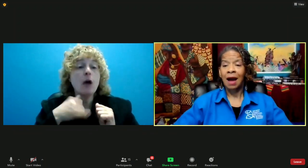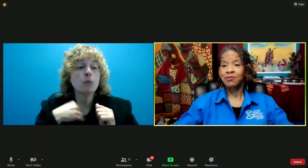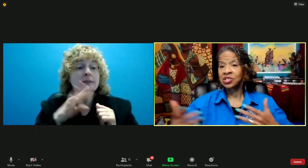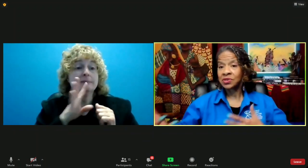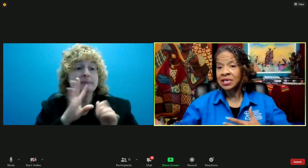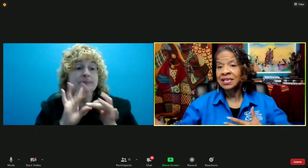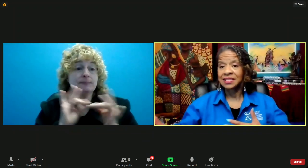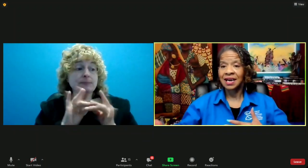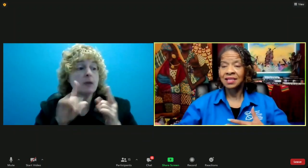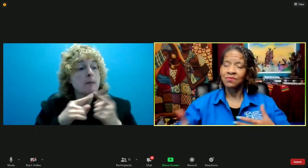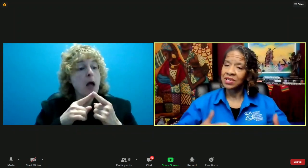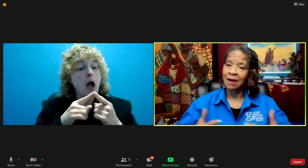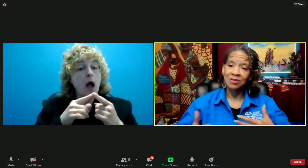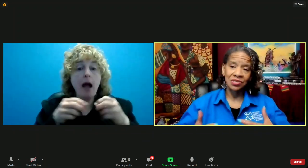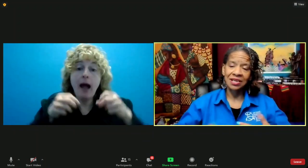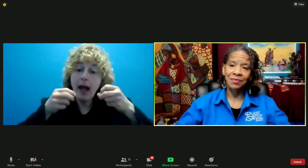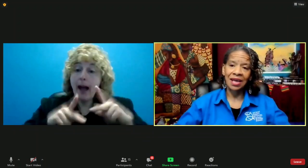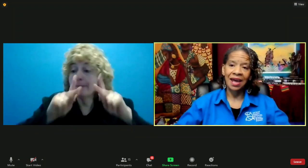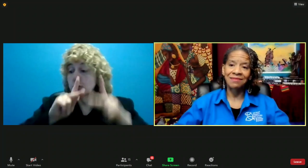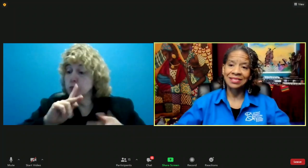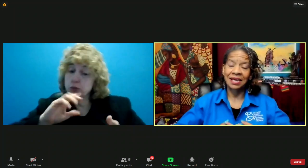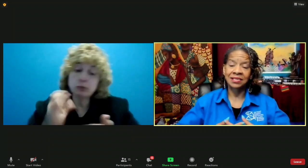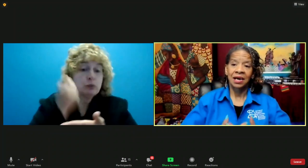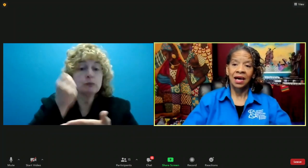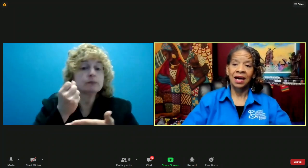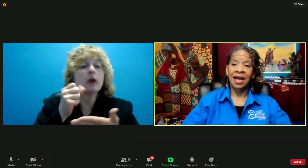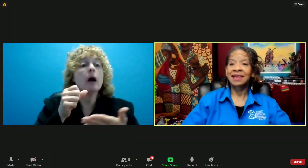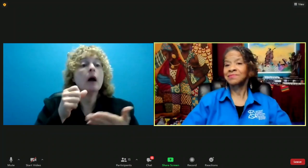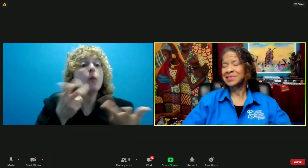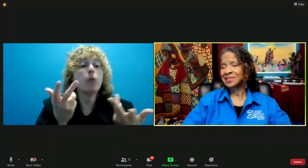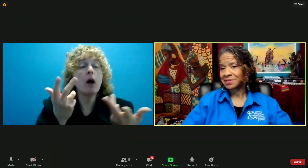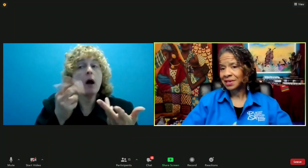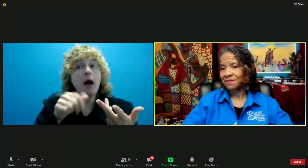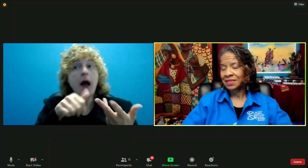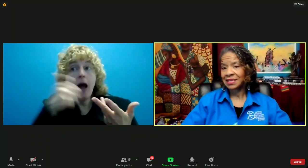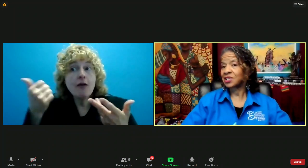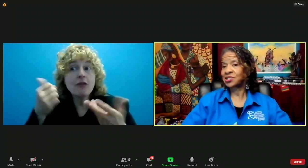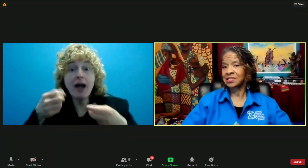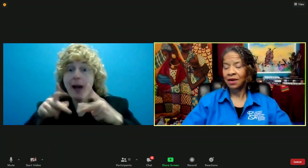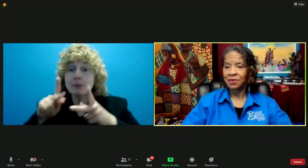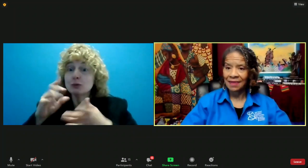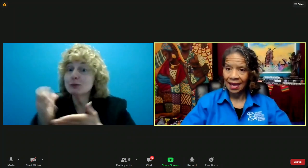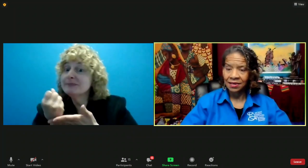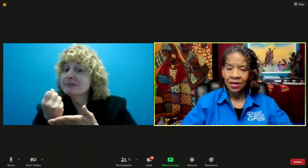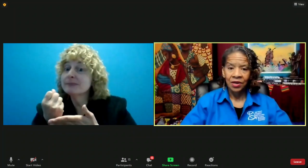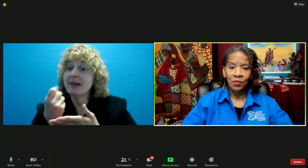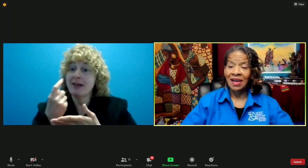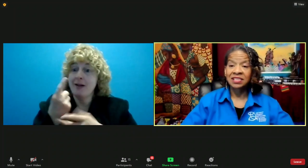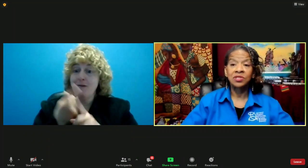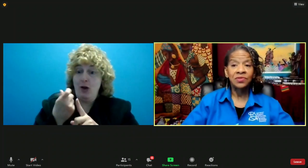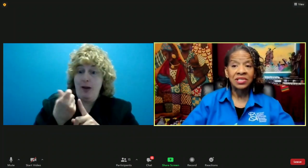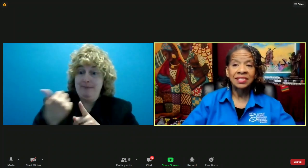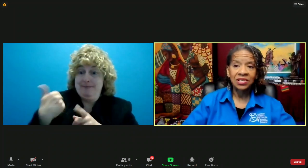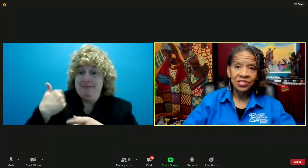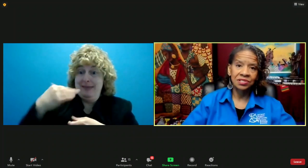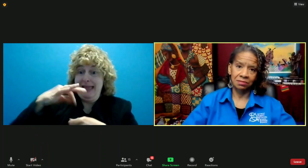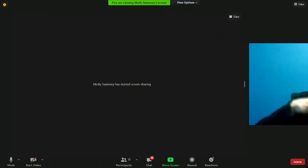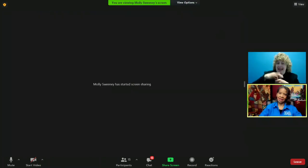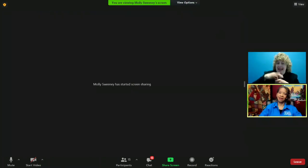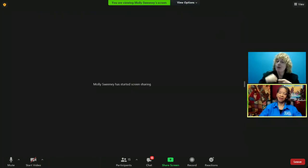opportunities, the other real opportunity we have is that, uh, as a result of the election that we've had, we've had some new